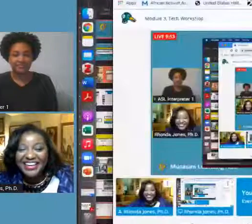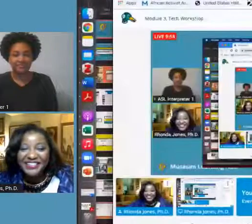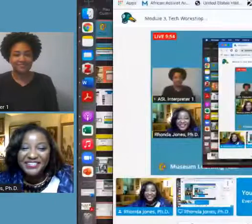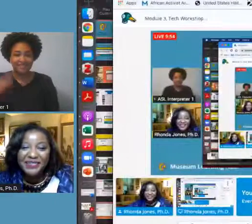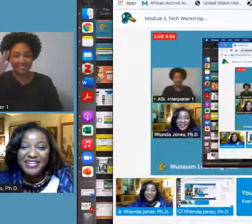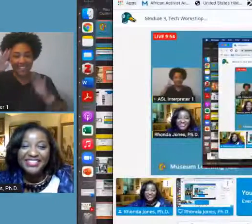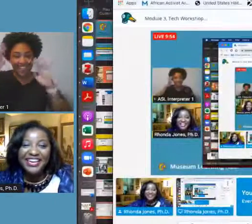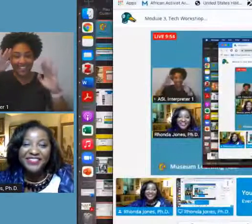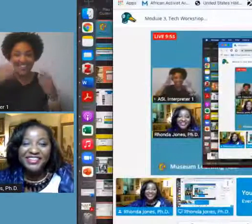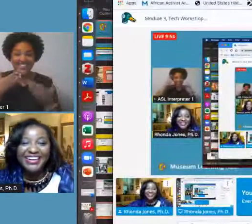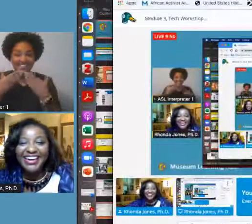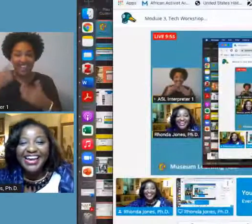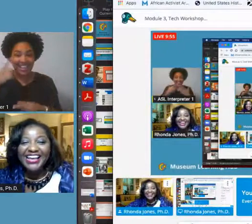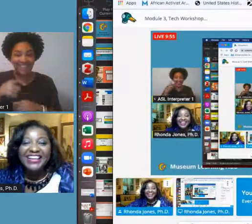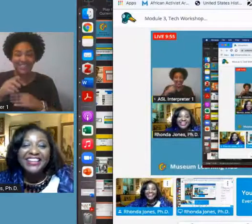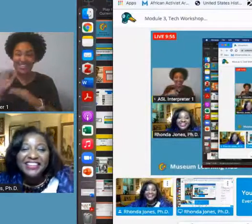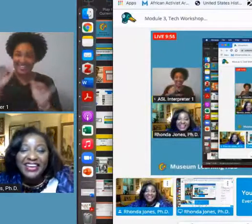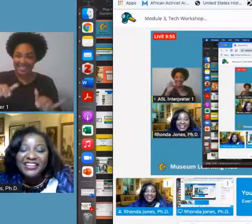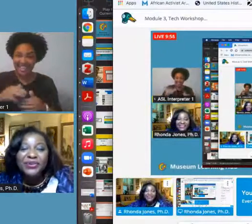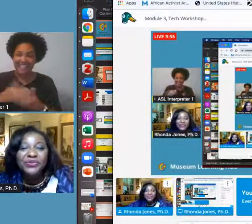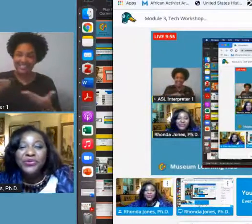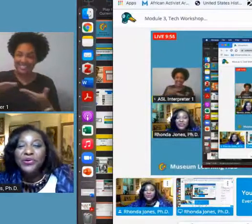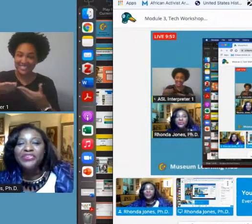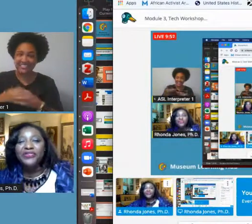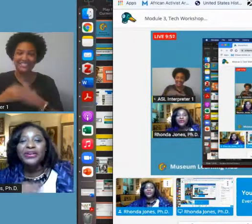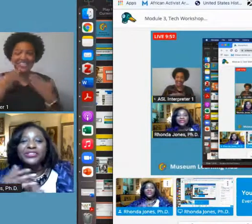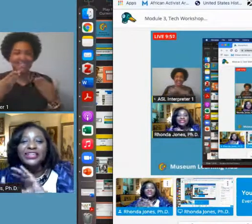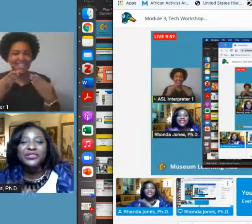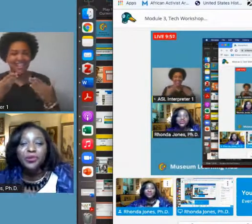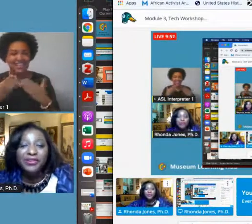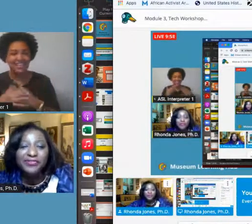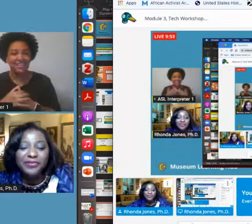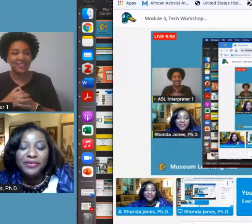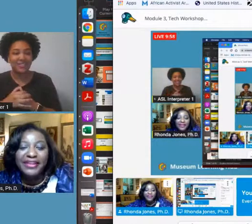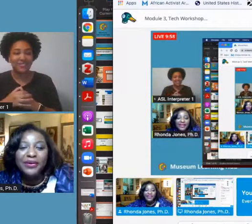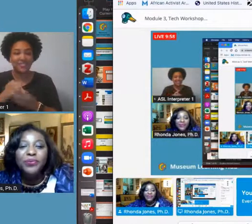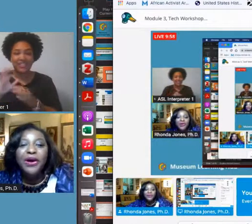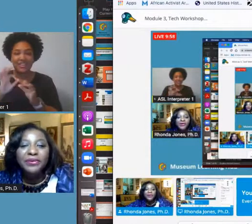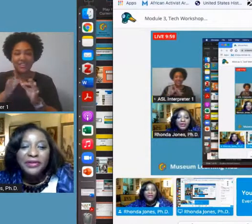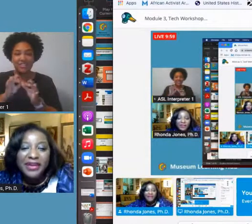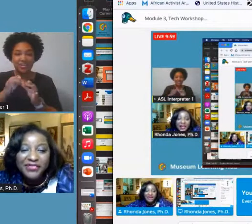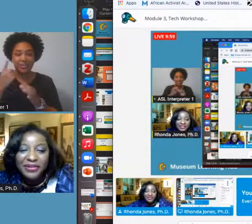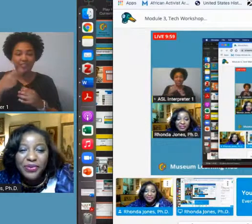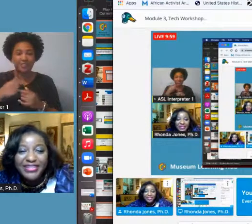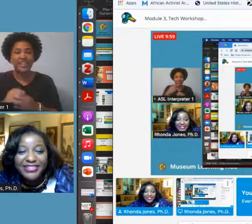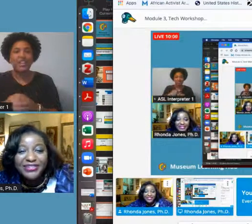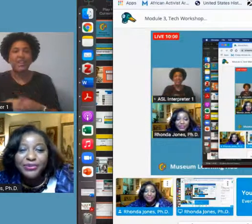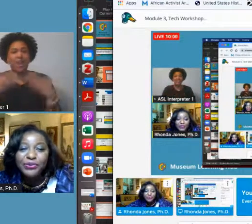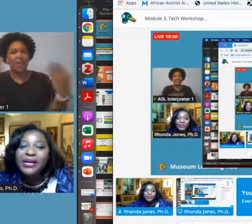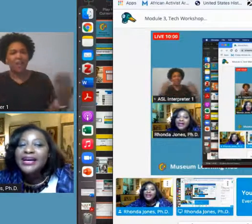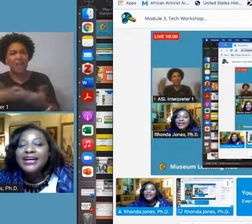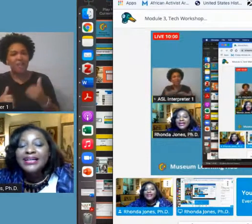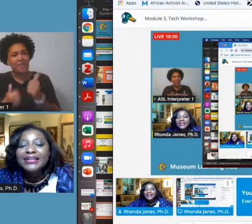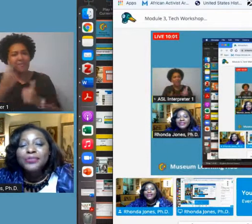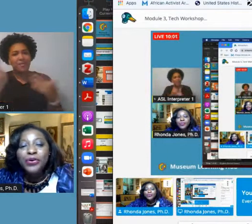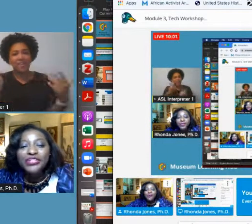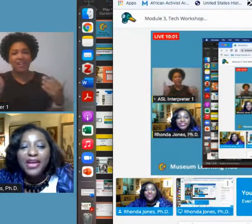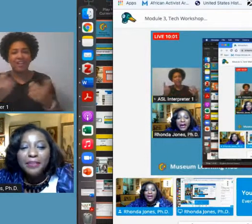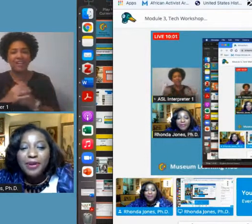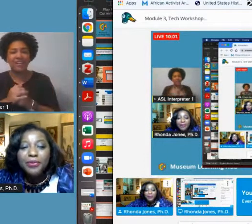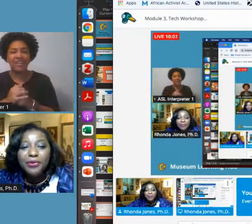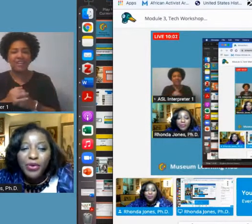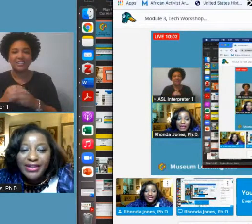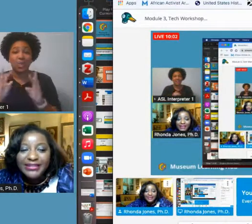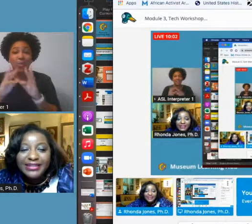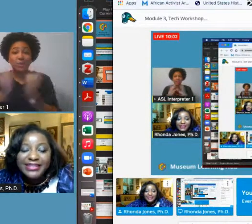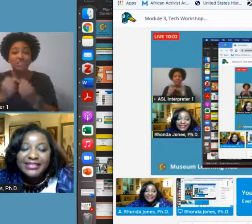Hello, thank you so much, Avery. Thank you, Tori, for interpreting for me. Welcome everyone to